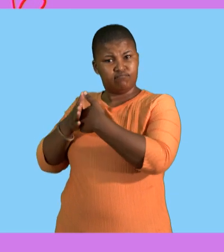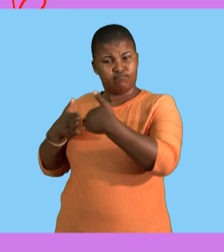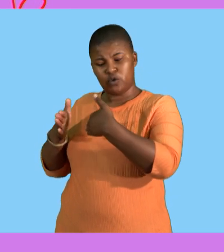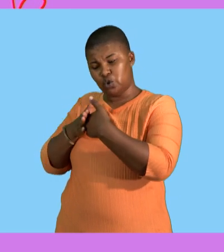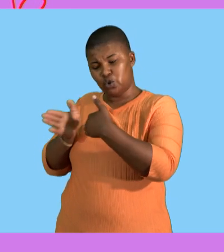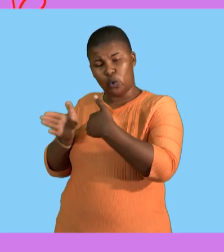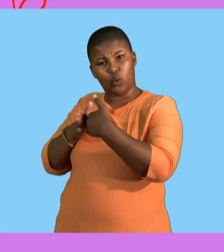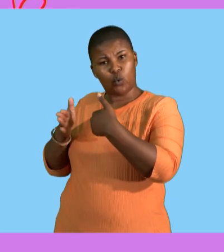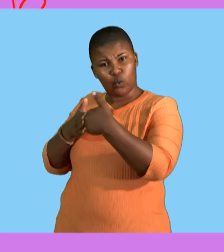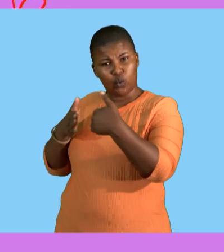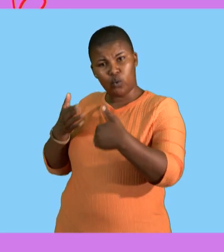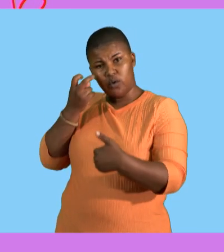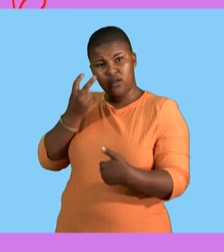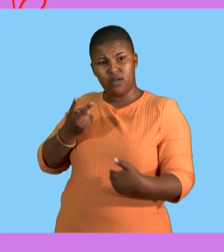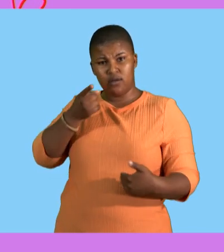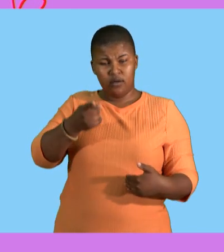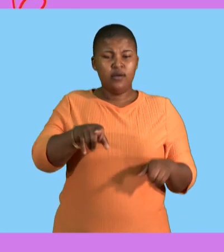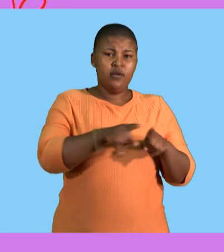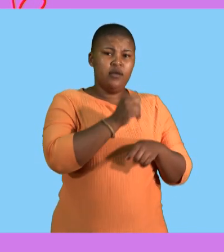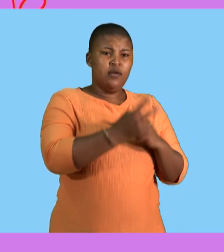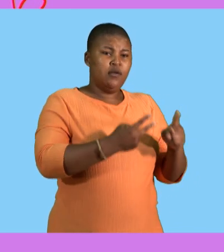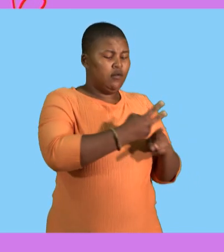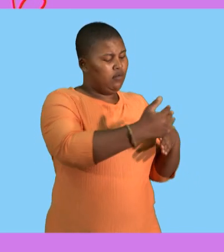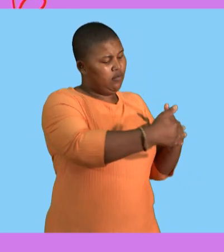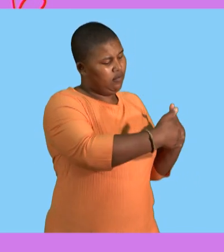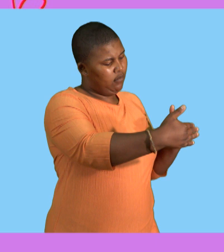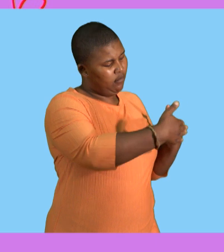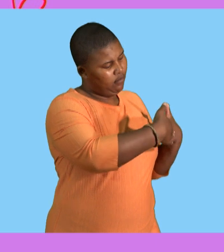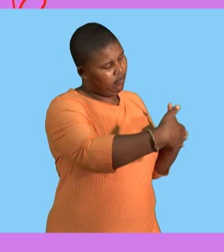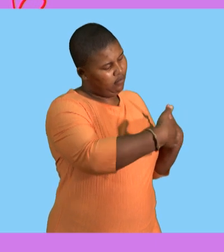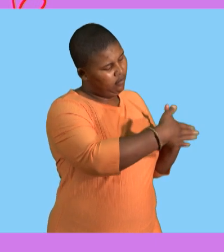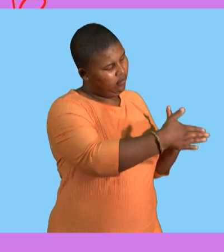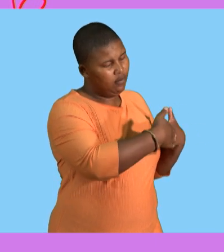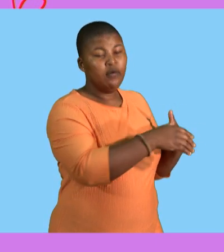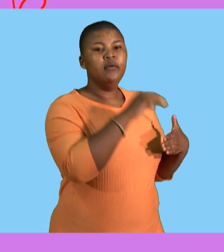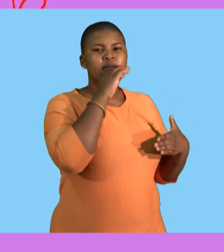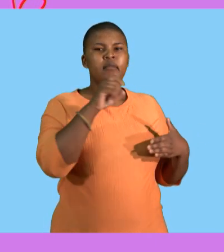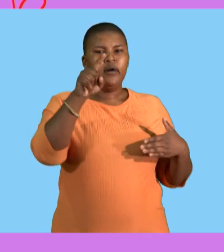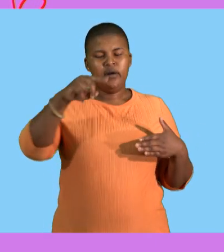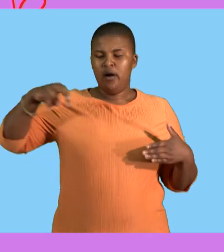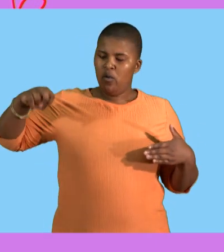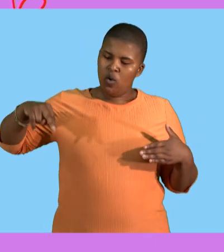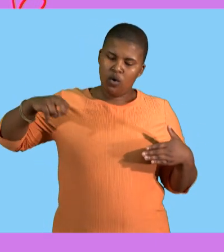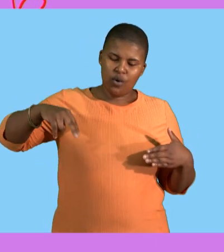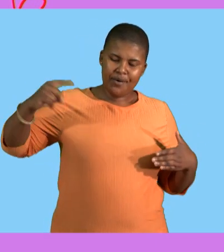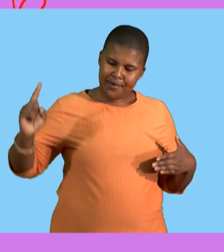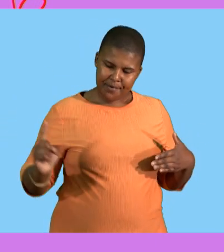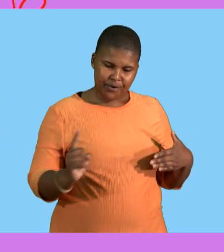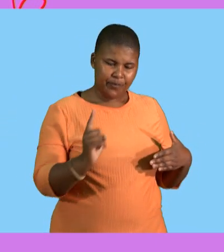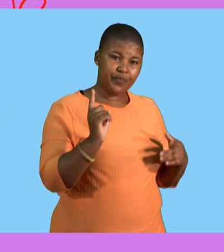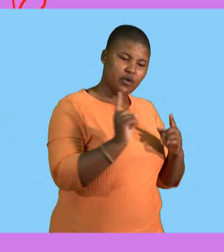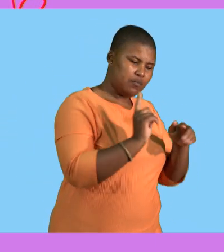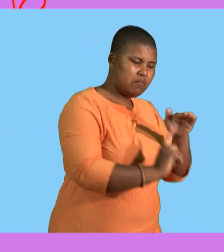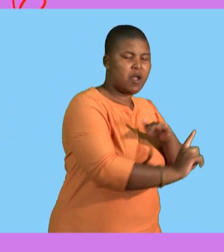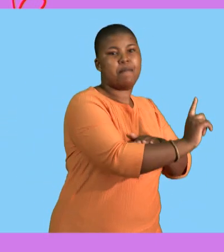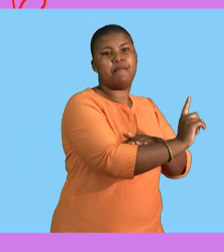So there's a sliding door and there's a sliding door. So you can actually walk through from the one way all